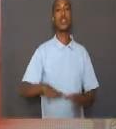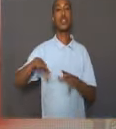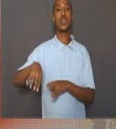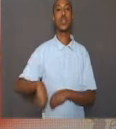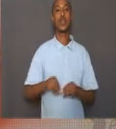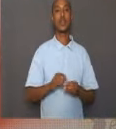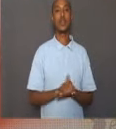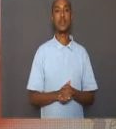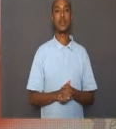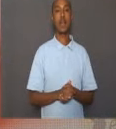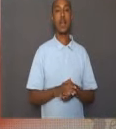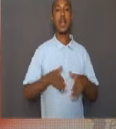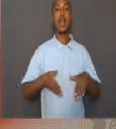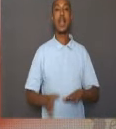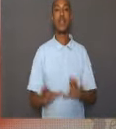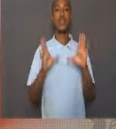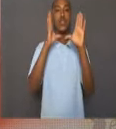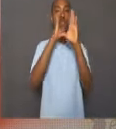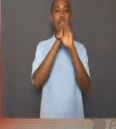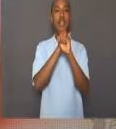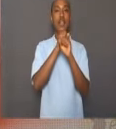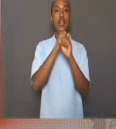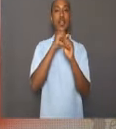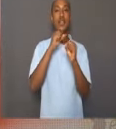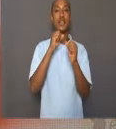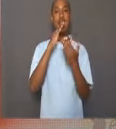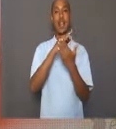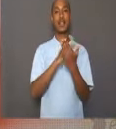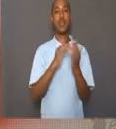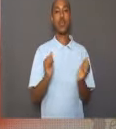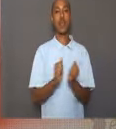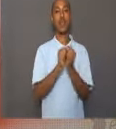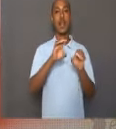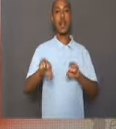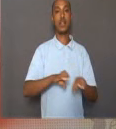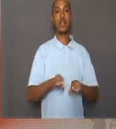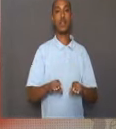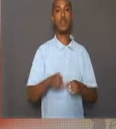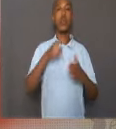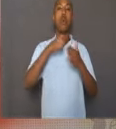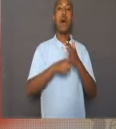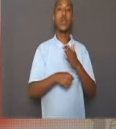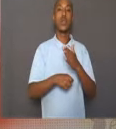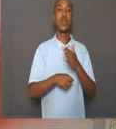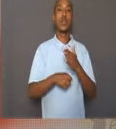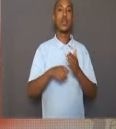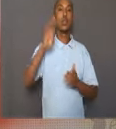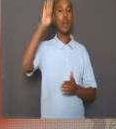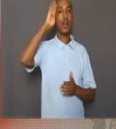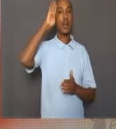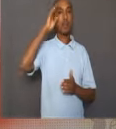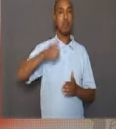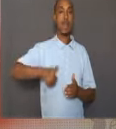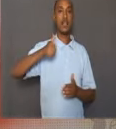Students, let us finish the lesson with an activity. What was Becquerel's